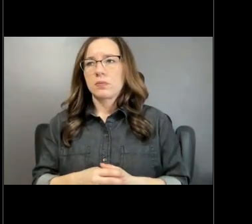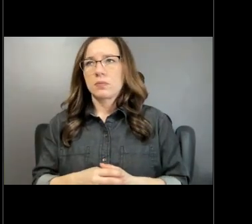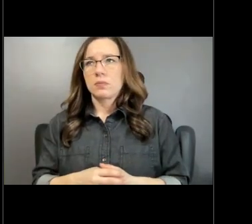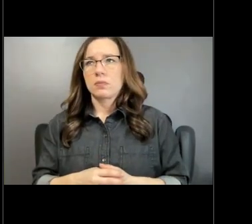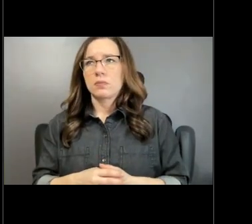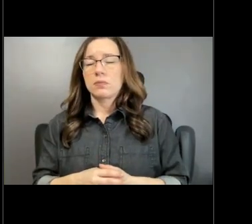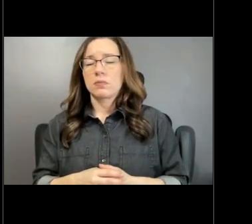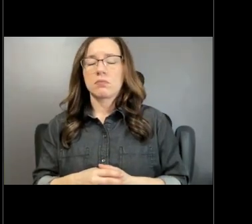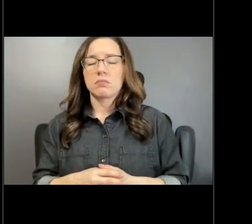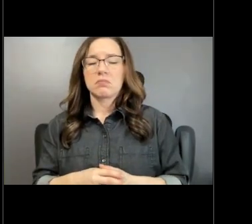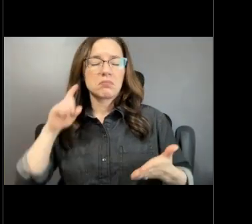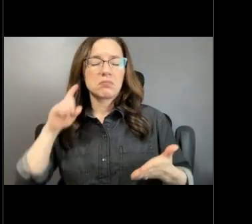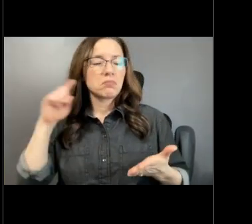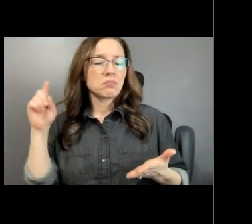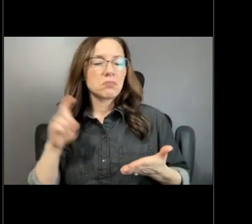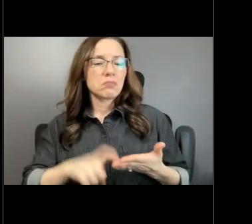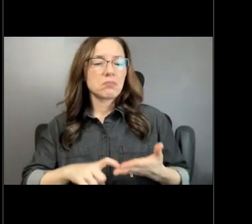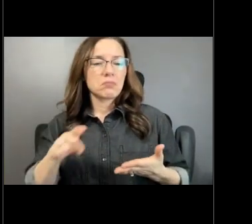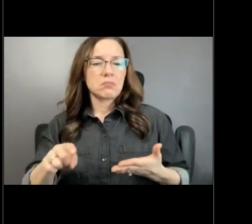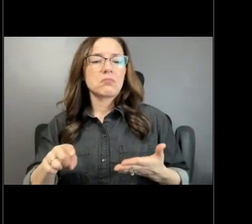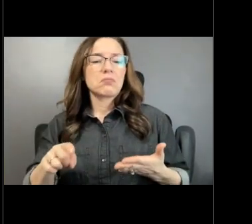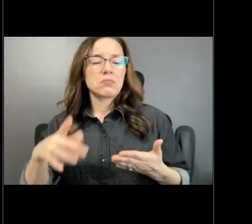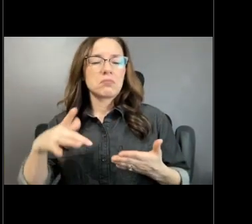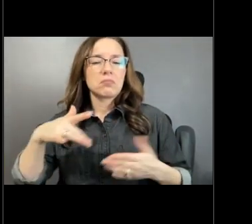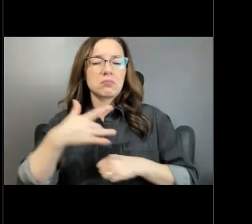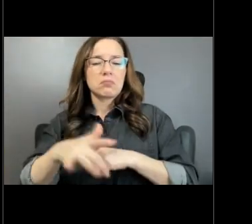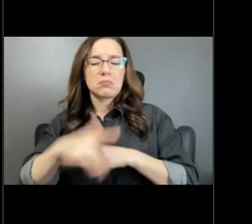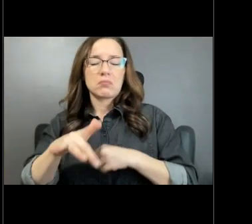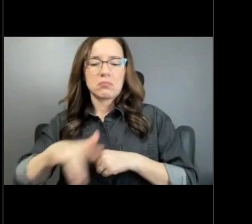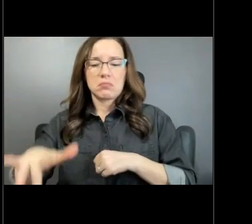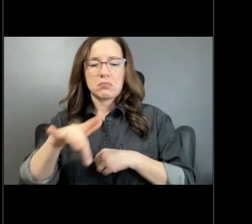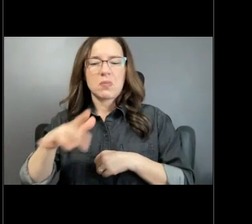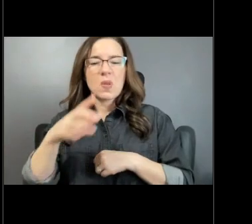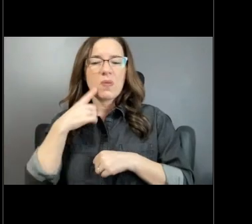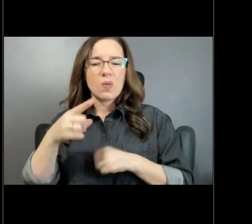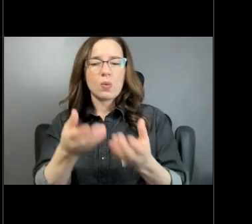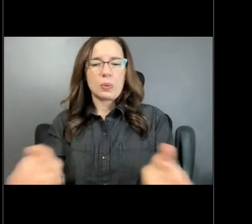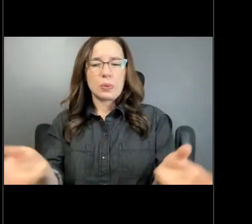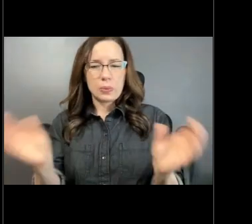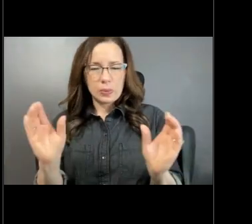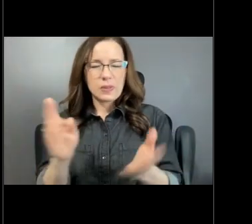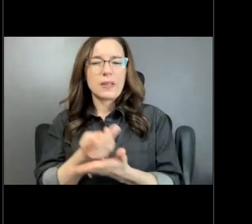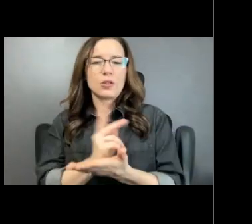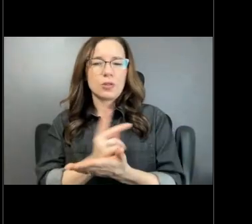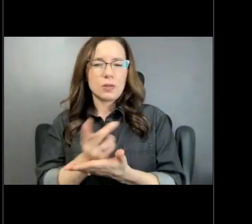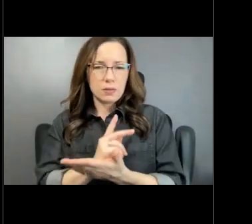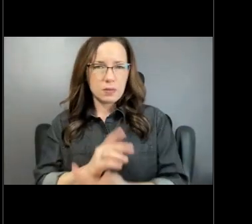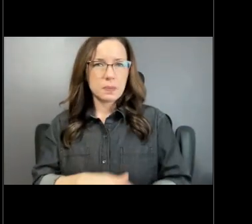Recognize the clear floor space required in U-shaped kitchens.